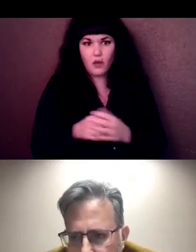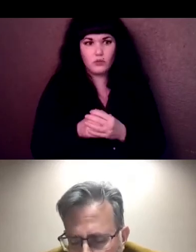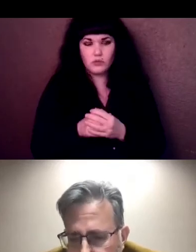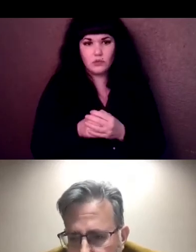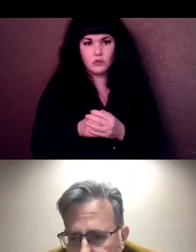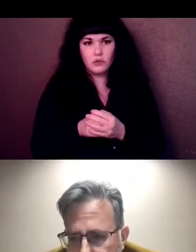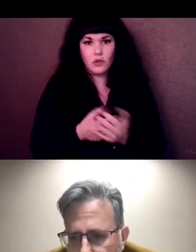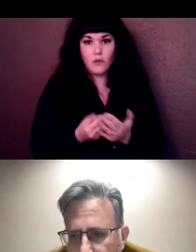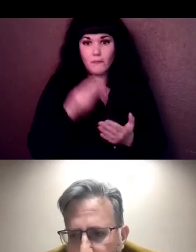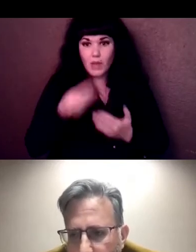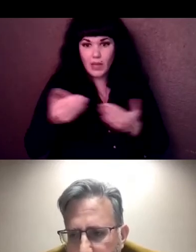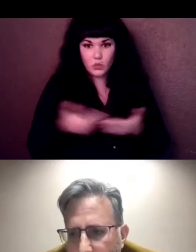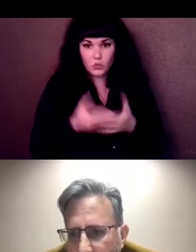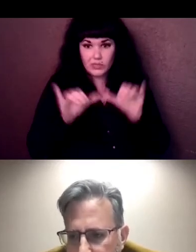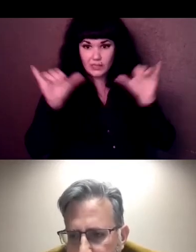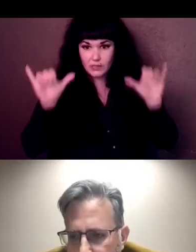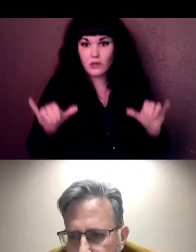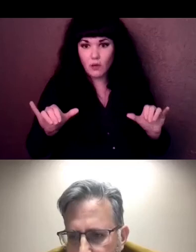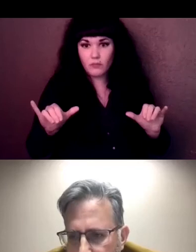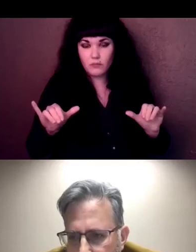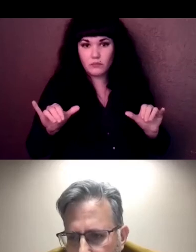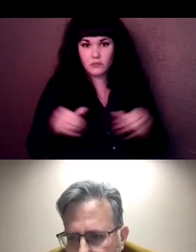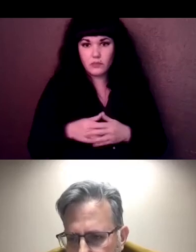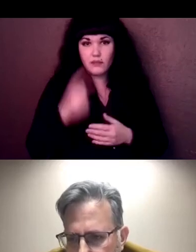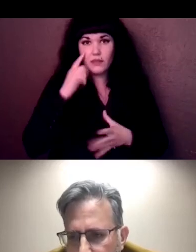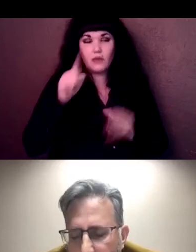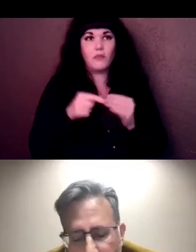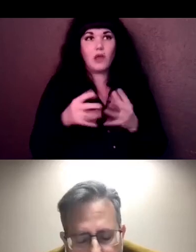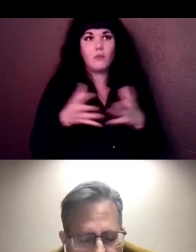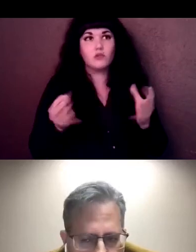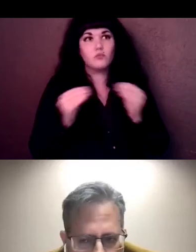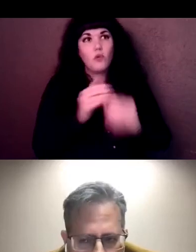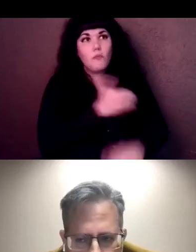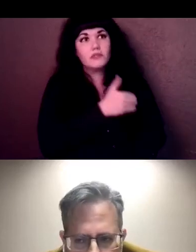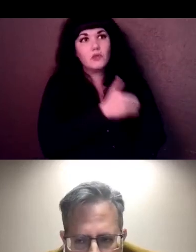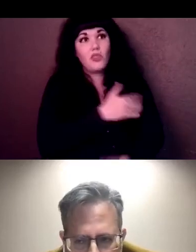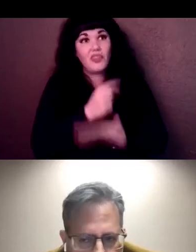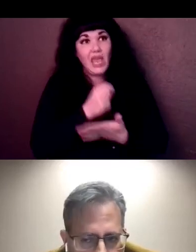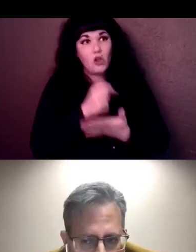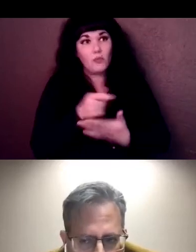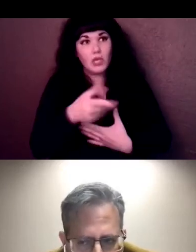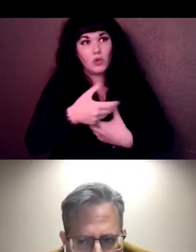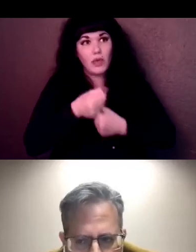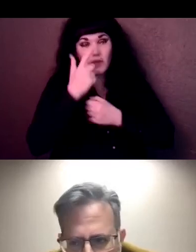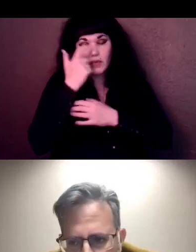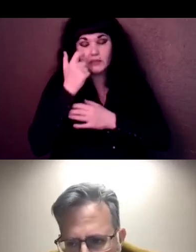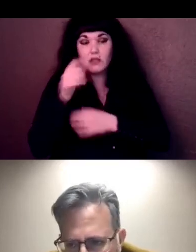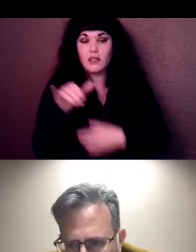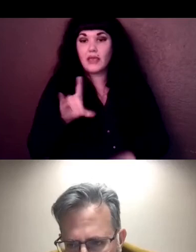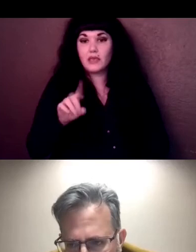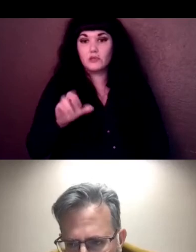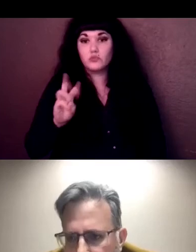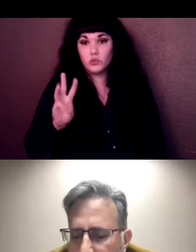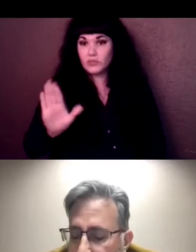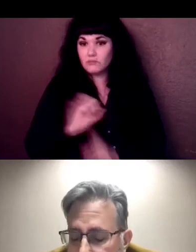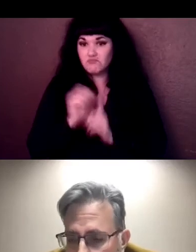new system, how much more muscle therapy you get, because typically you can get, say in Drew's case, 2 to 4 hours